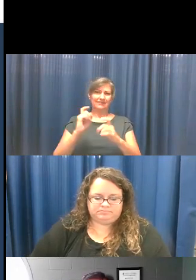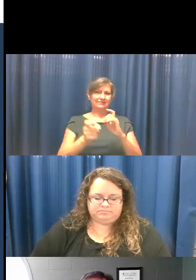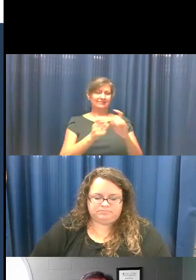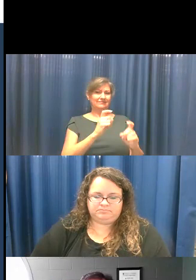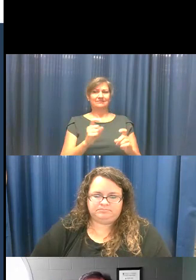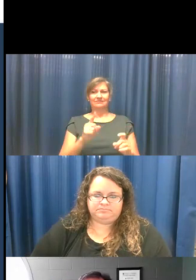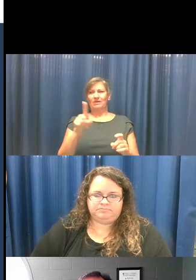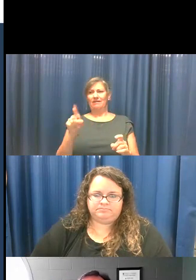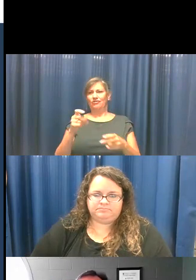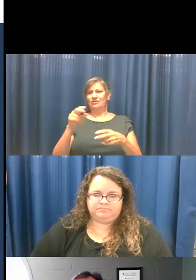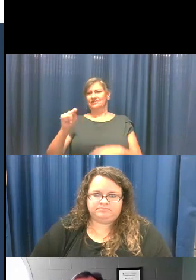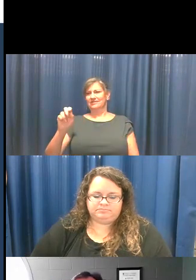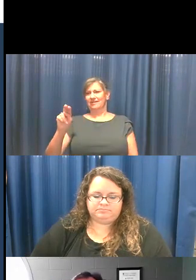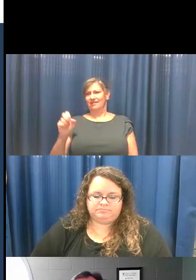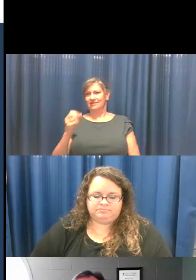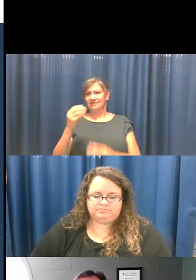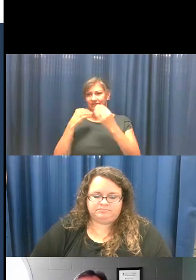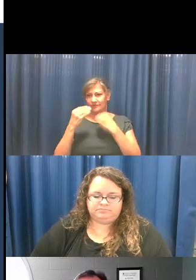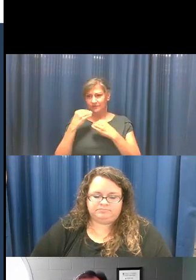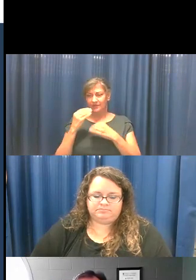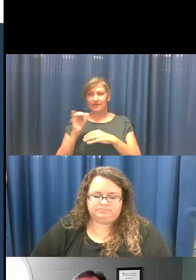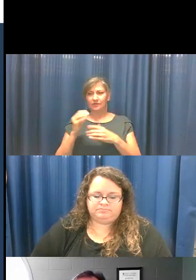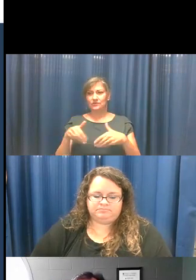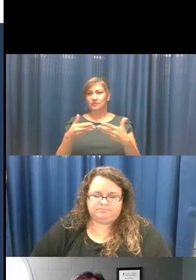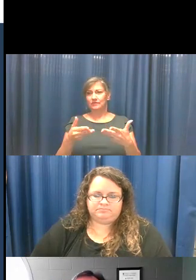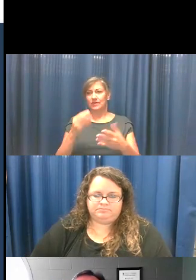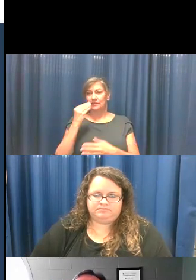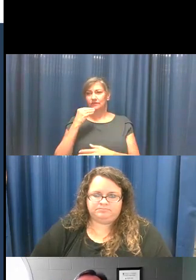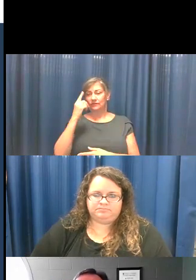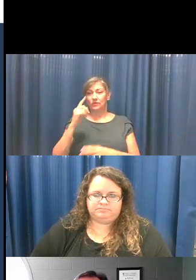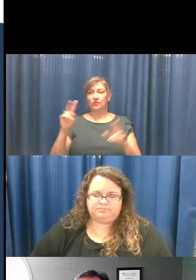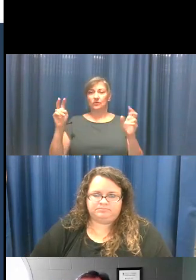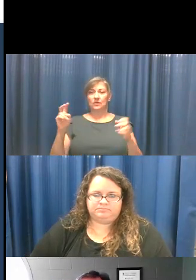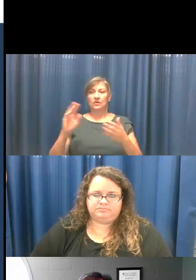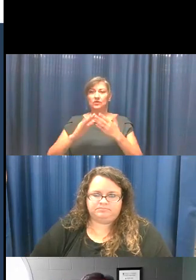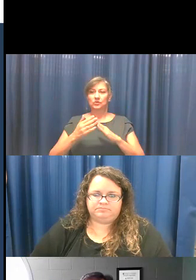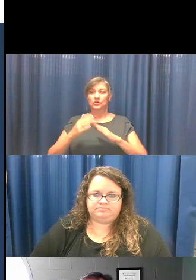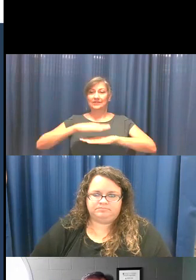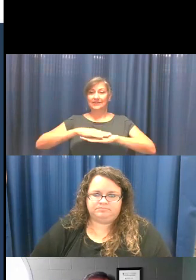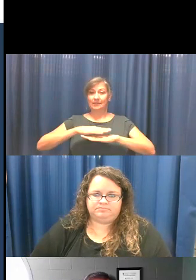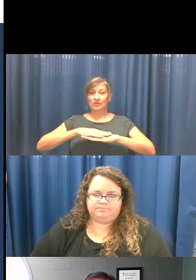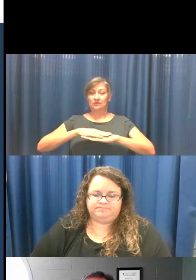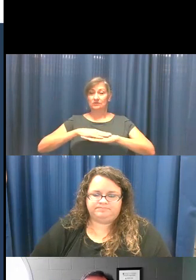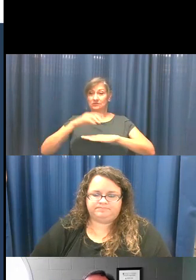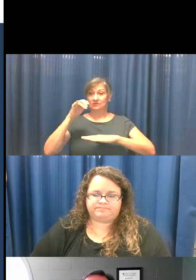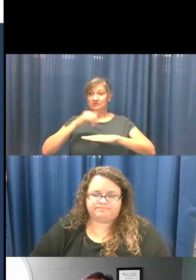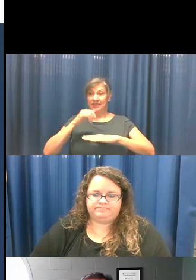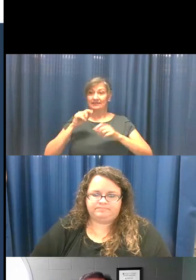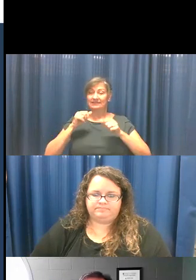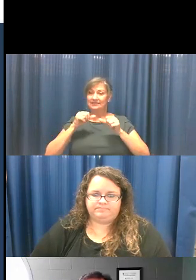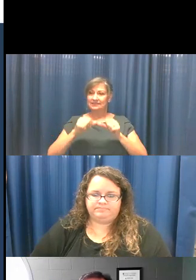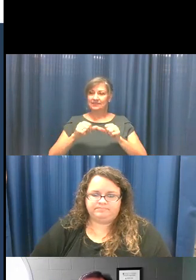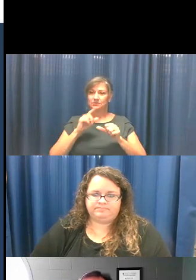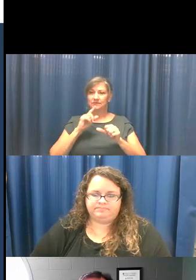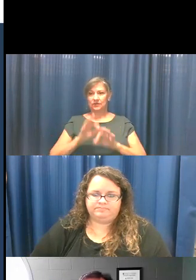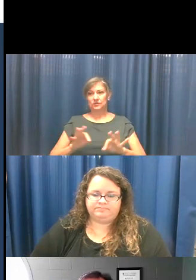of tons of food. They're also providing food for the community table, and the community table continues to be a very important